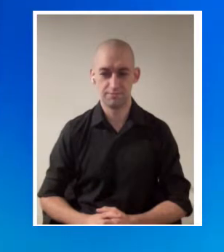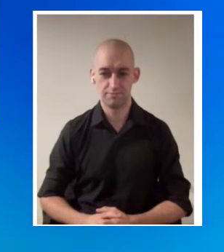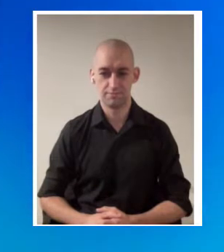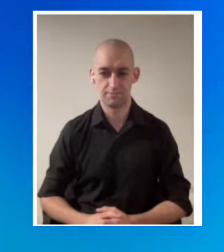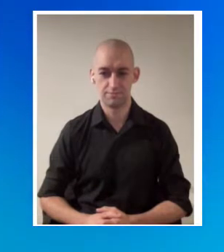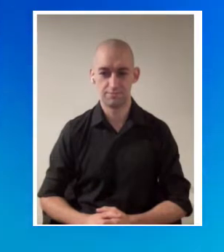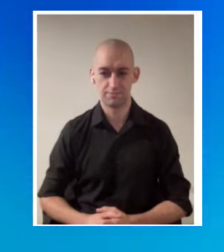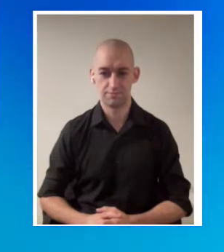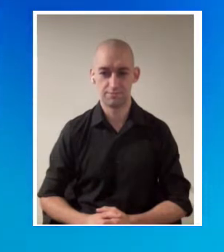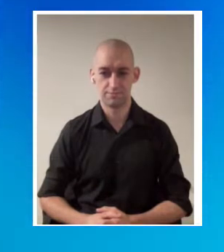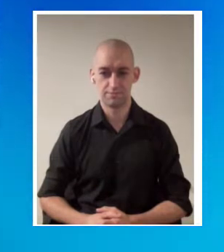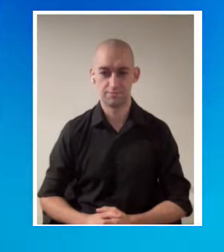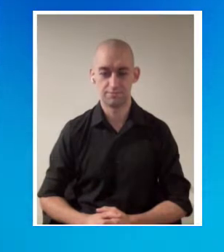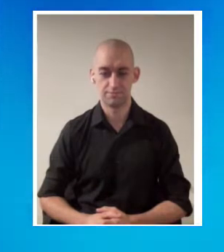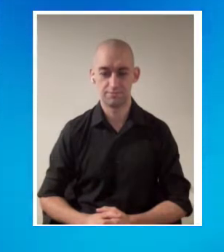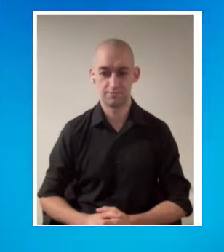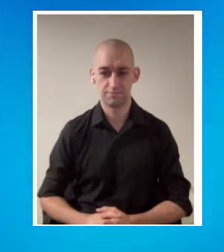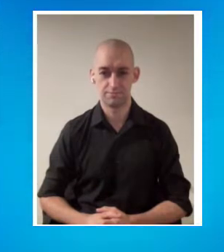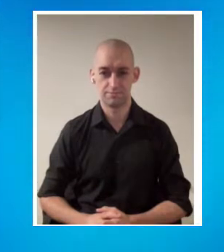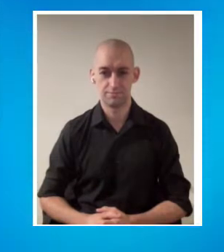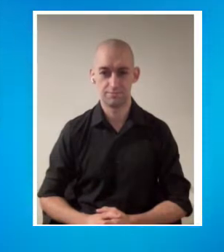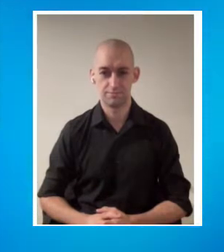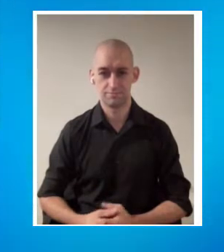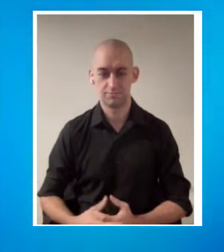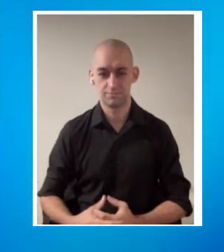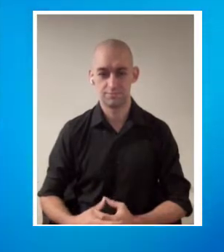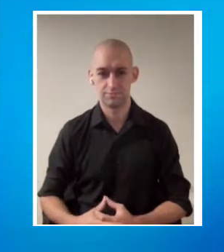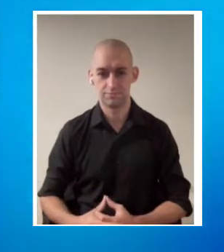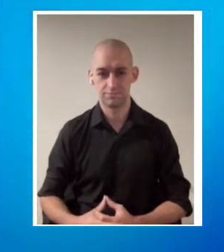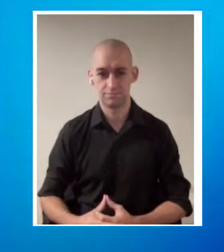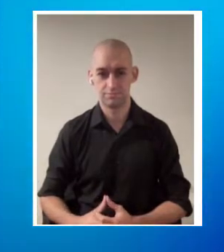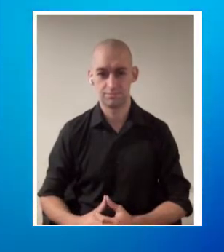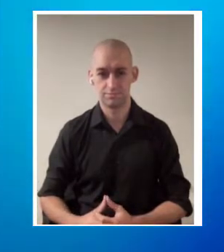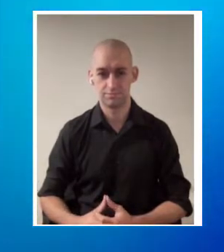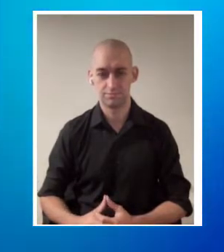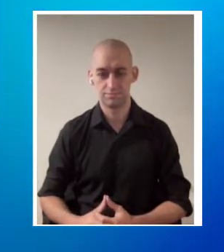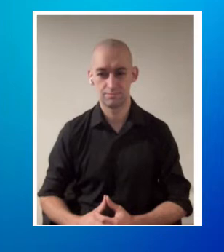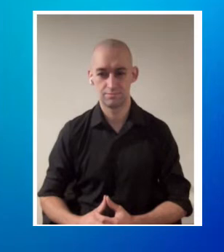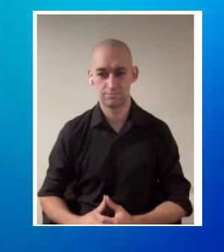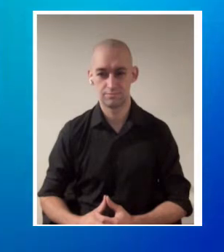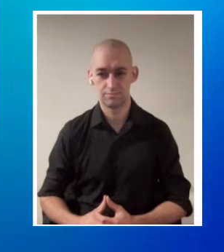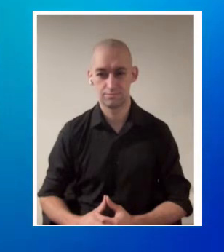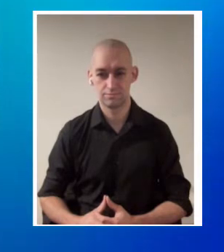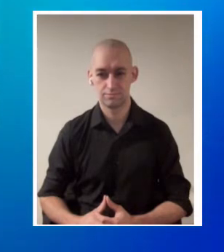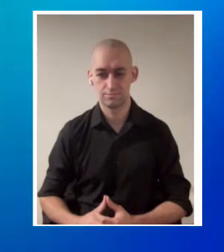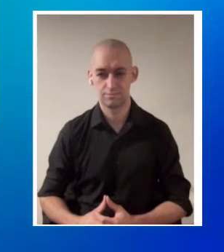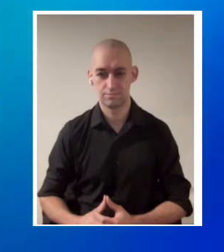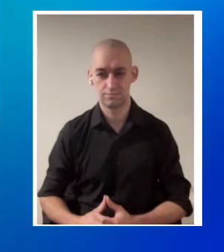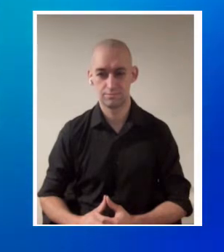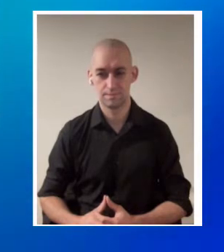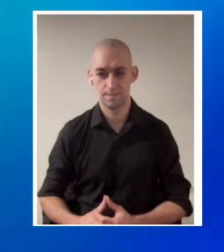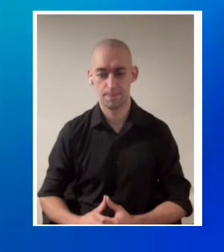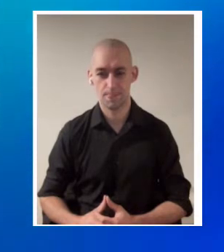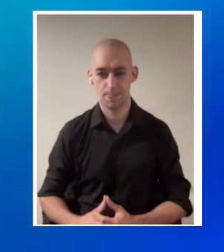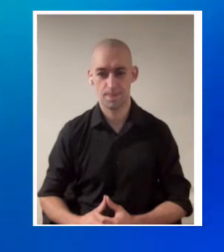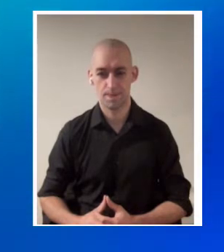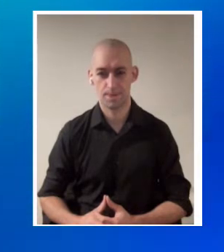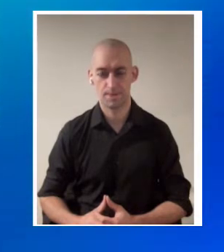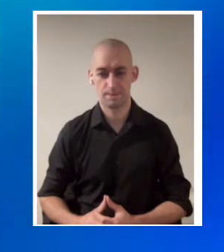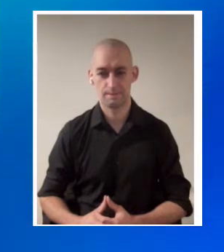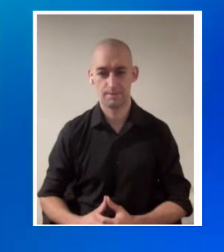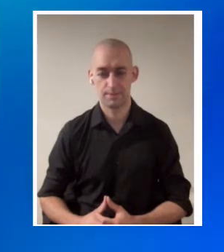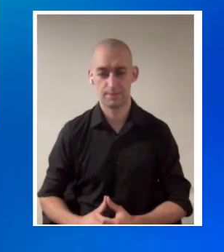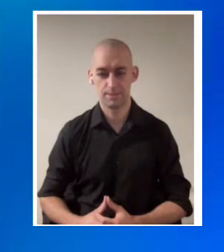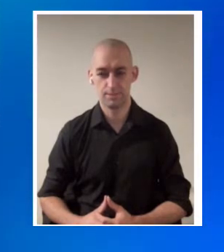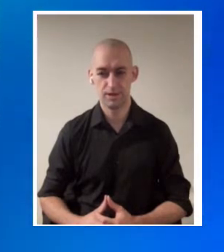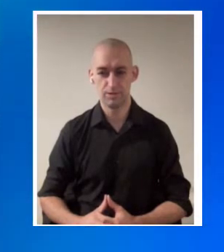the platform we're using? Yes. Yes. Okay, So not as spam. as a moderator, you will have to log into that platform.